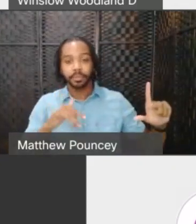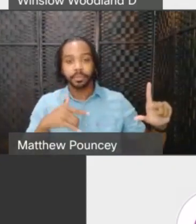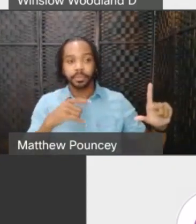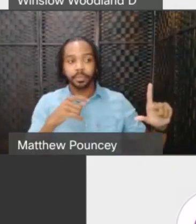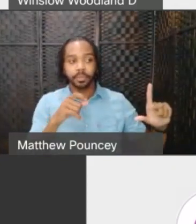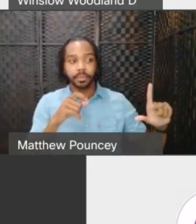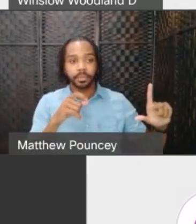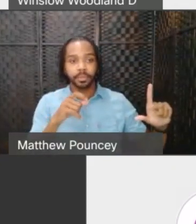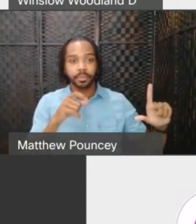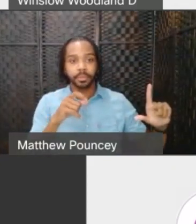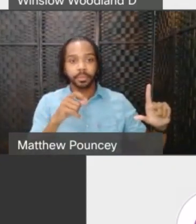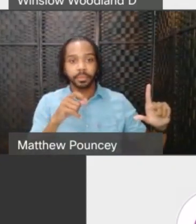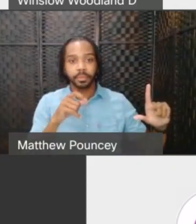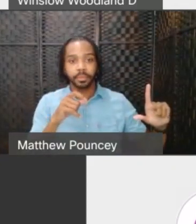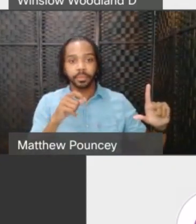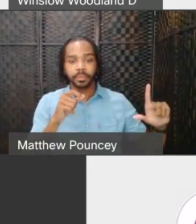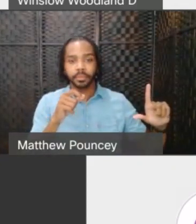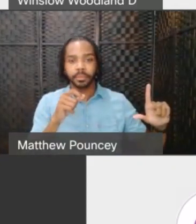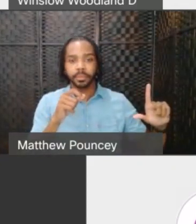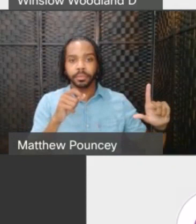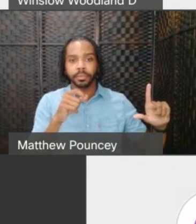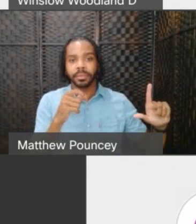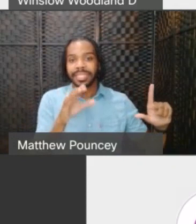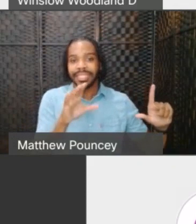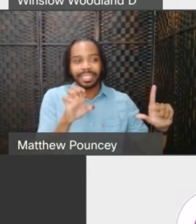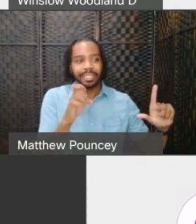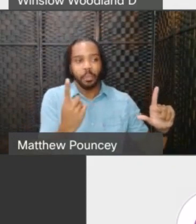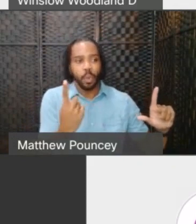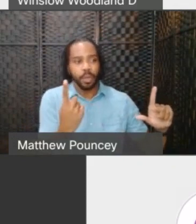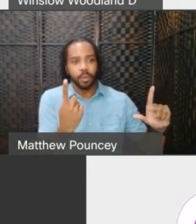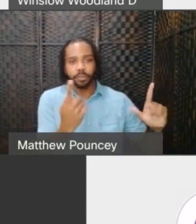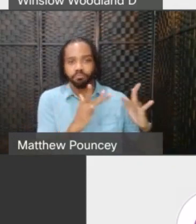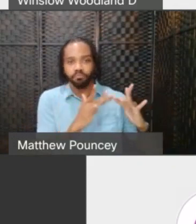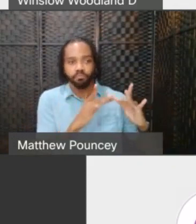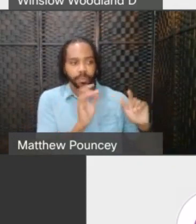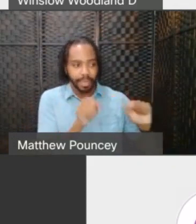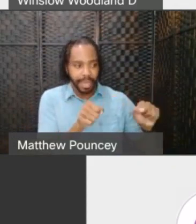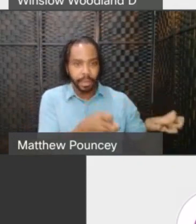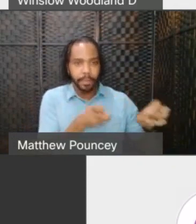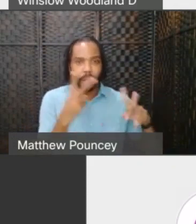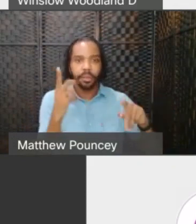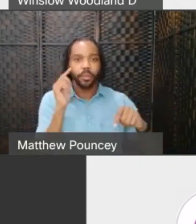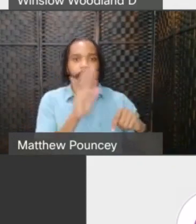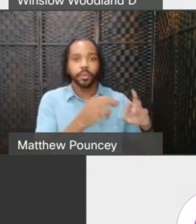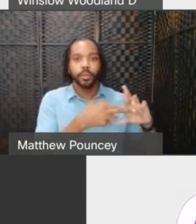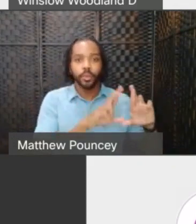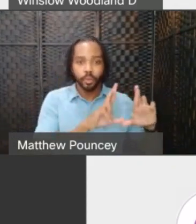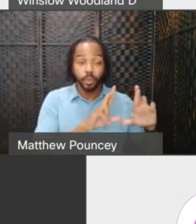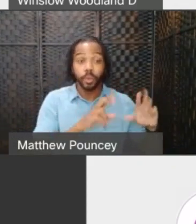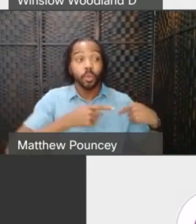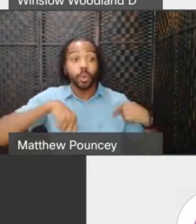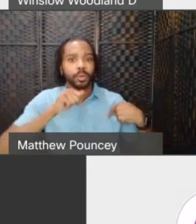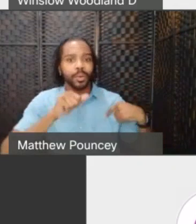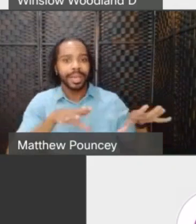the CE somewhere where they could upload it during their renewal. We do not